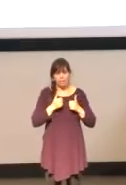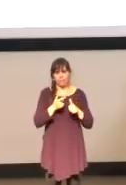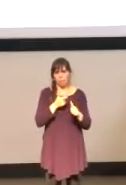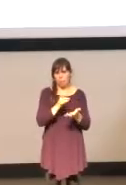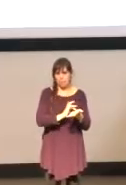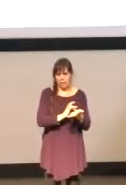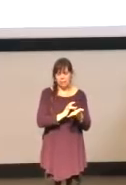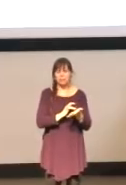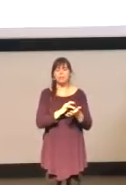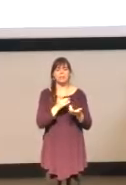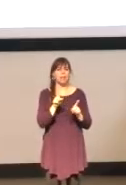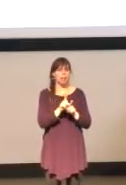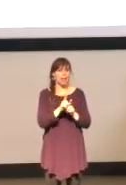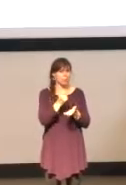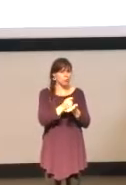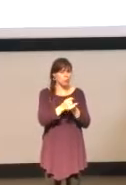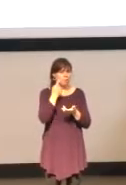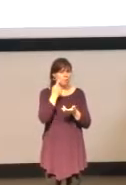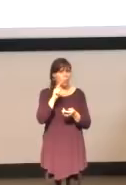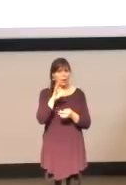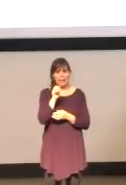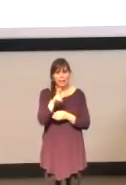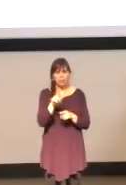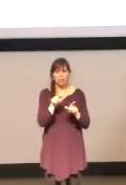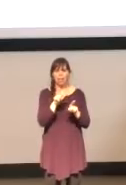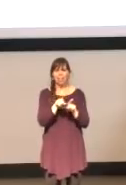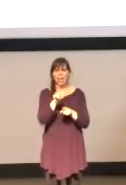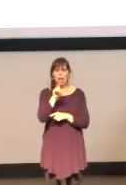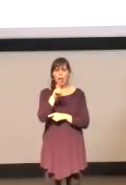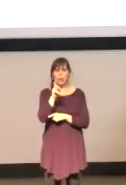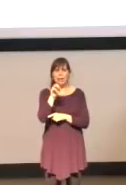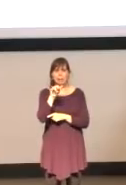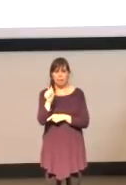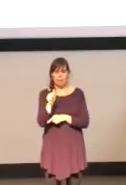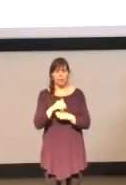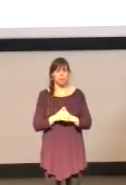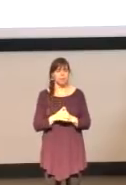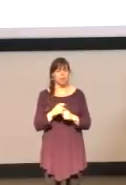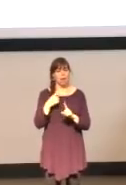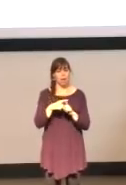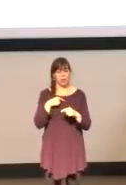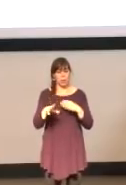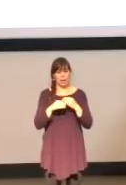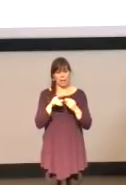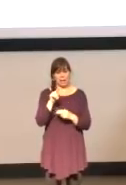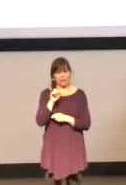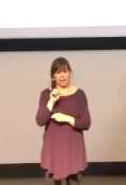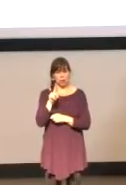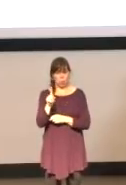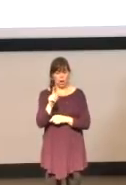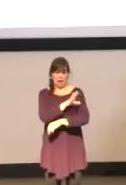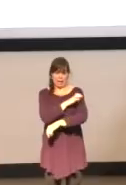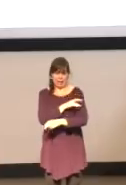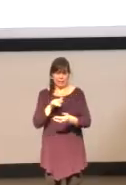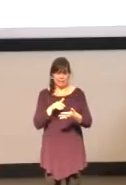clinical trials, such as treatment of blood-borne cancer, such as leukemia. We also added tier 1 clinical studies, which